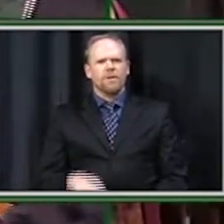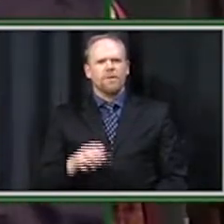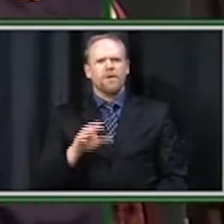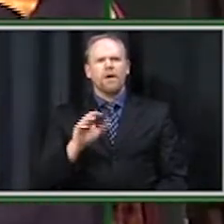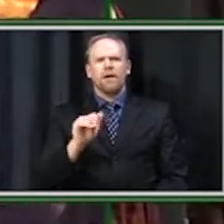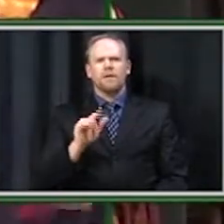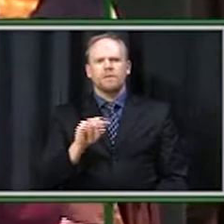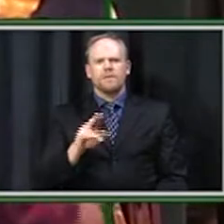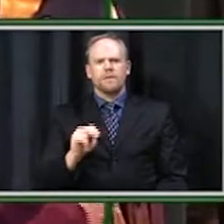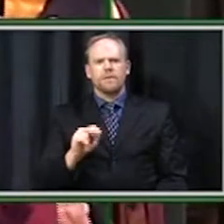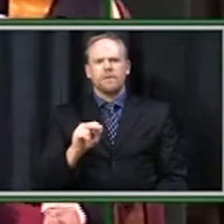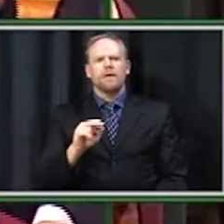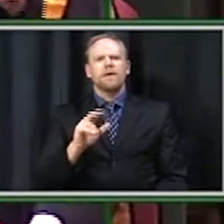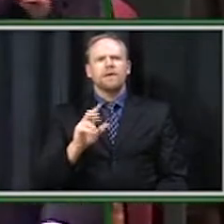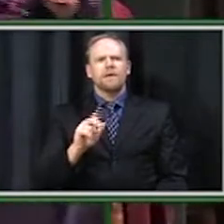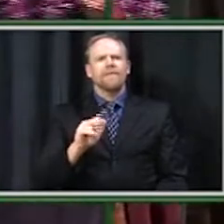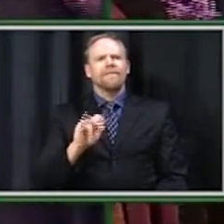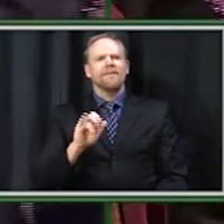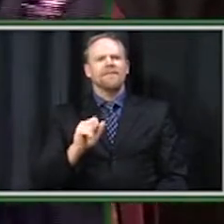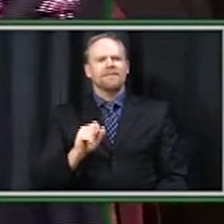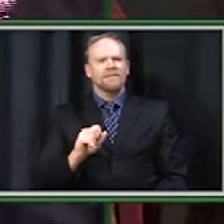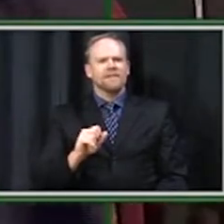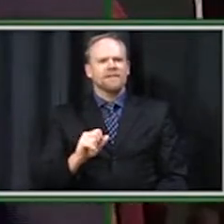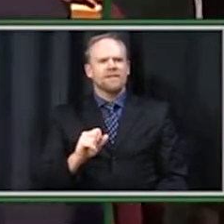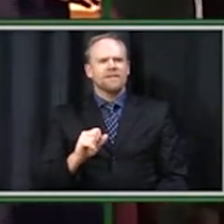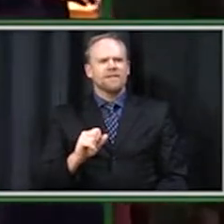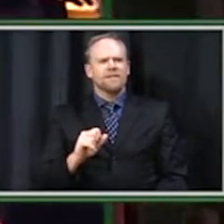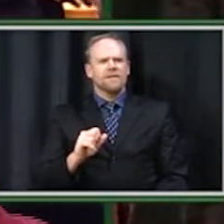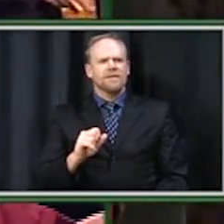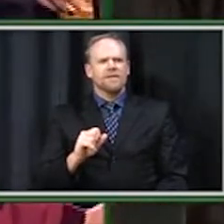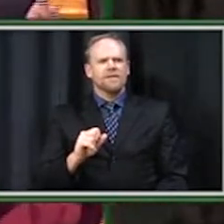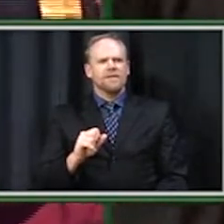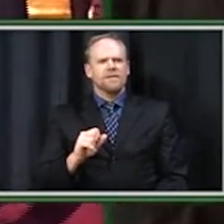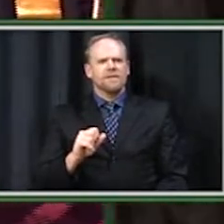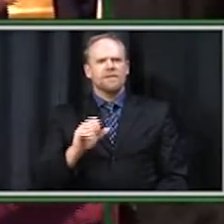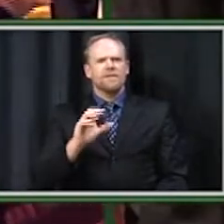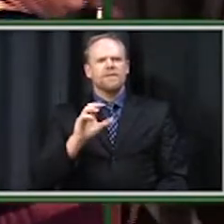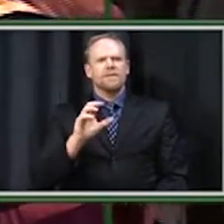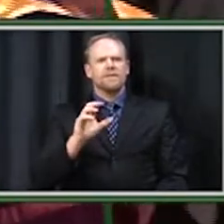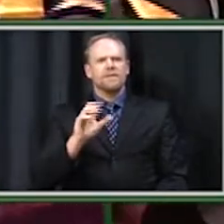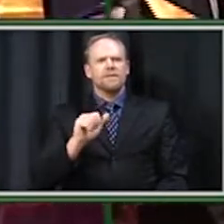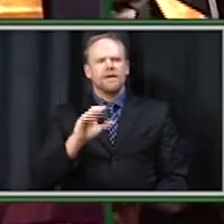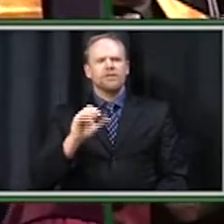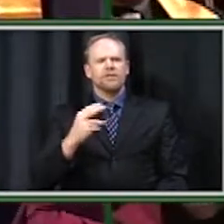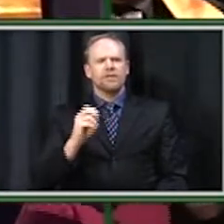Allison Davies. Sachi Hover.